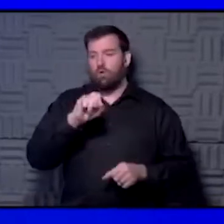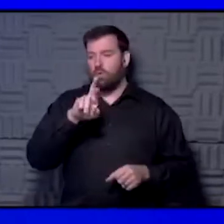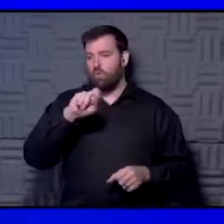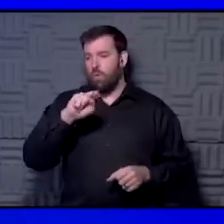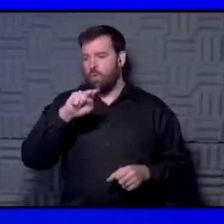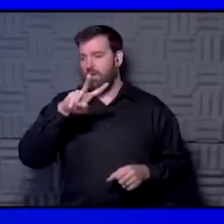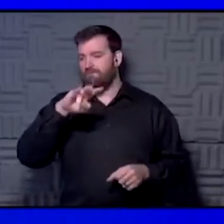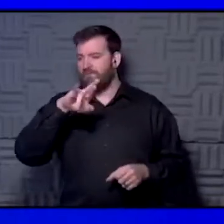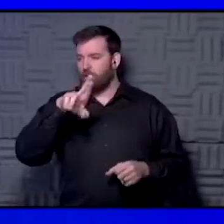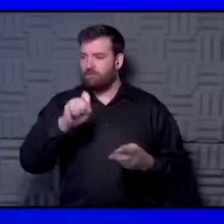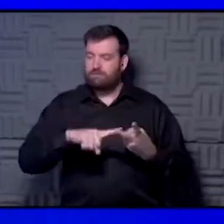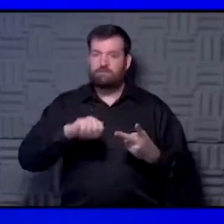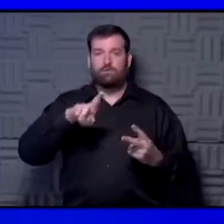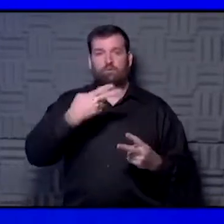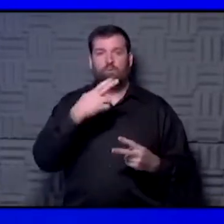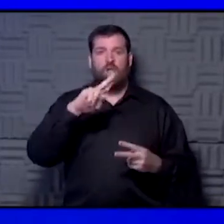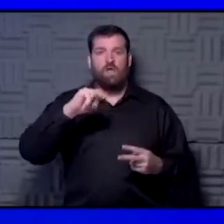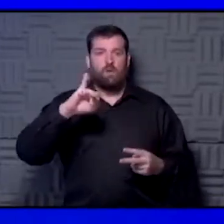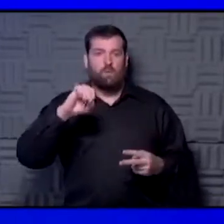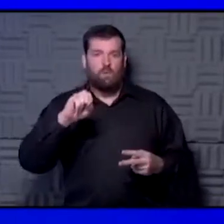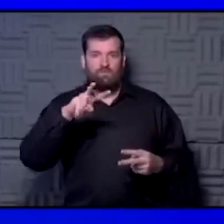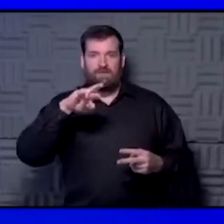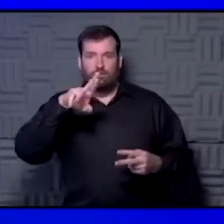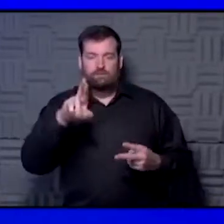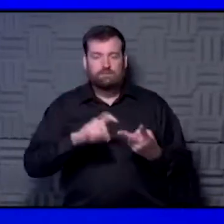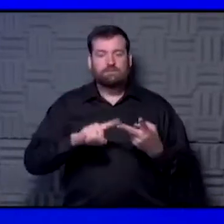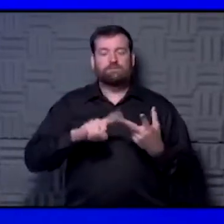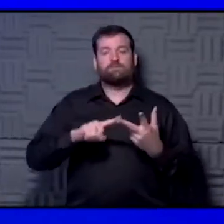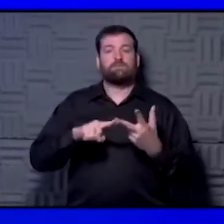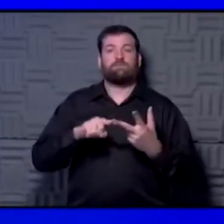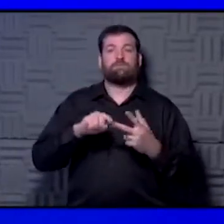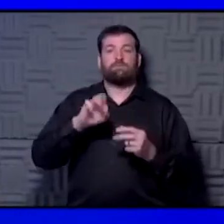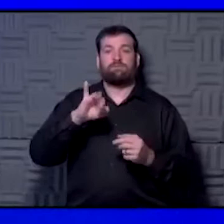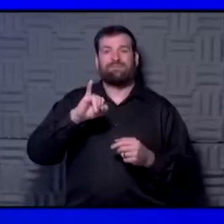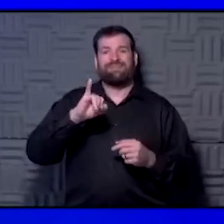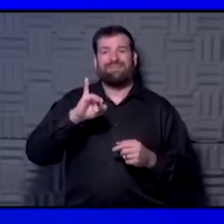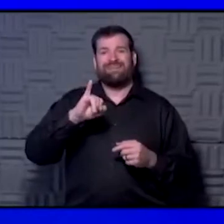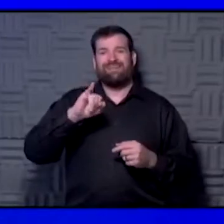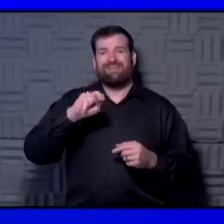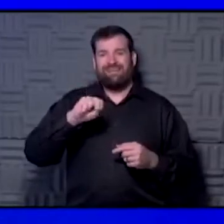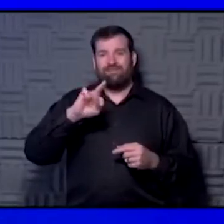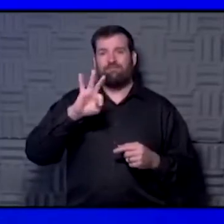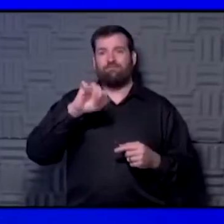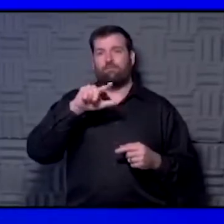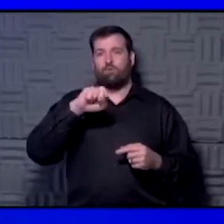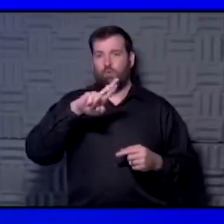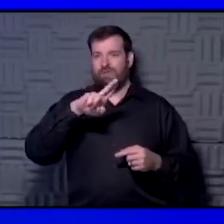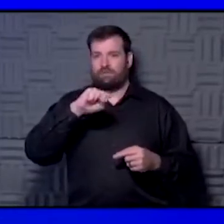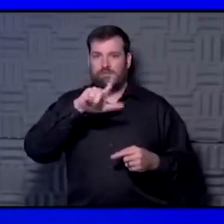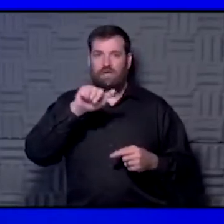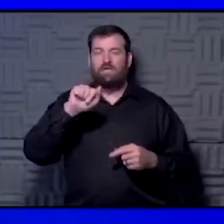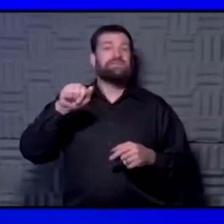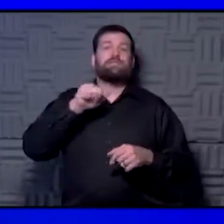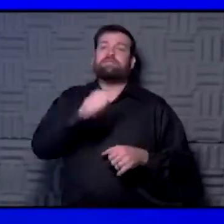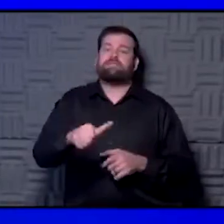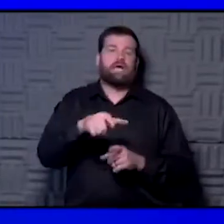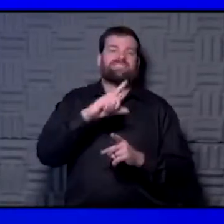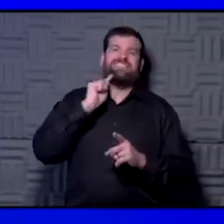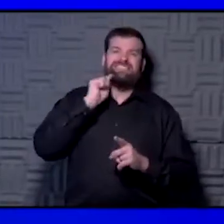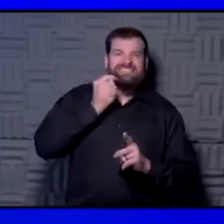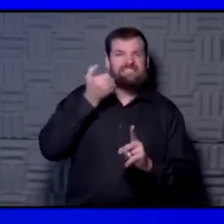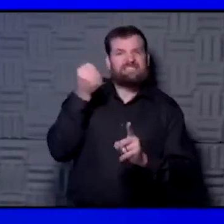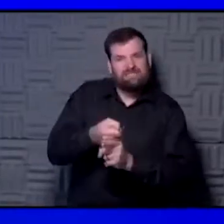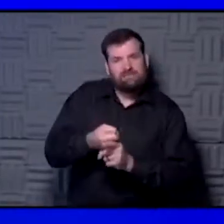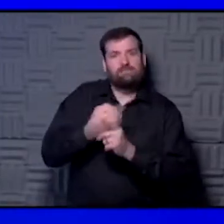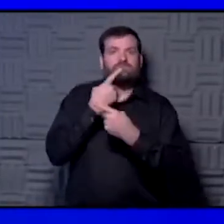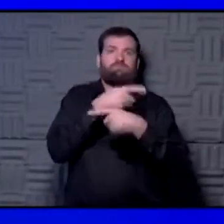colds, influenza, don't cause the devastation that this has caused, with the ability to infect so clinically efficiently as it